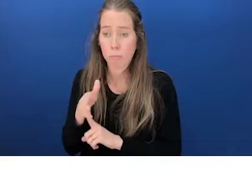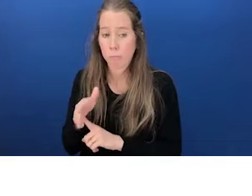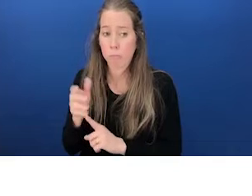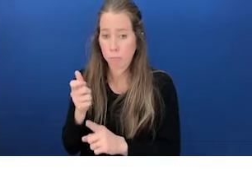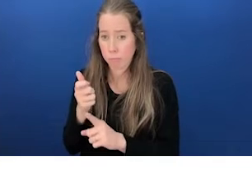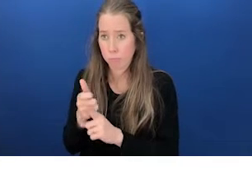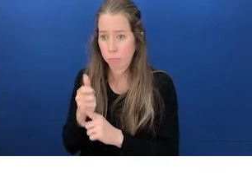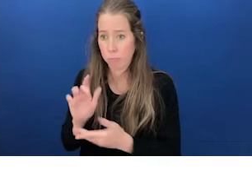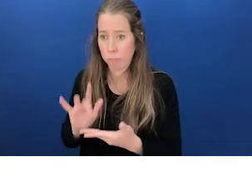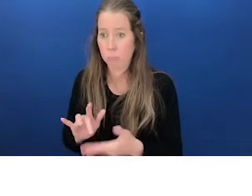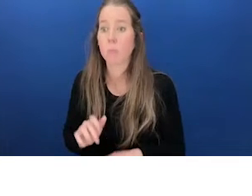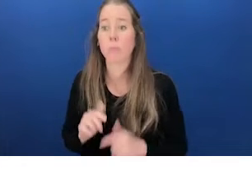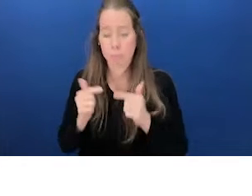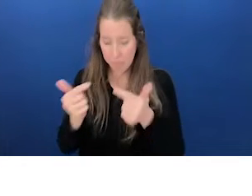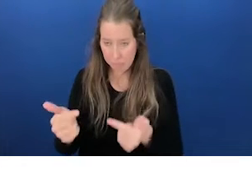manually.